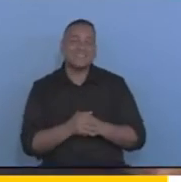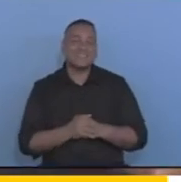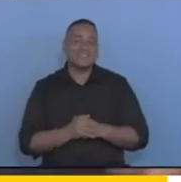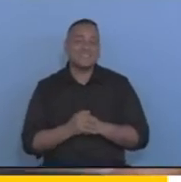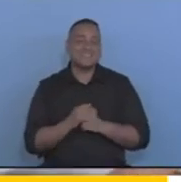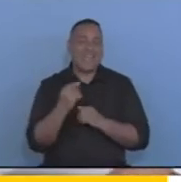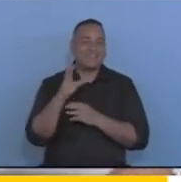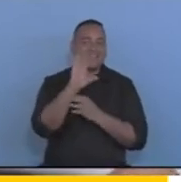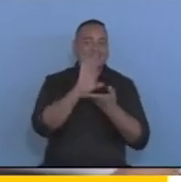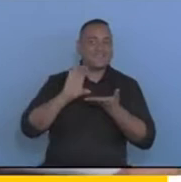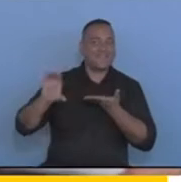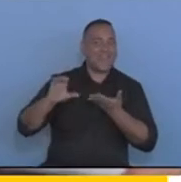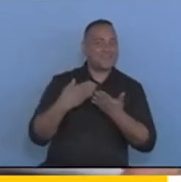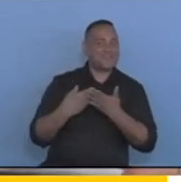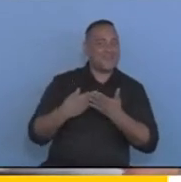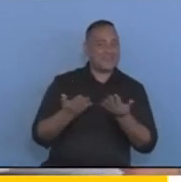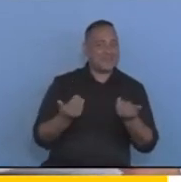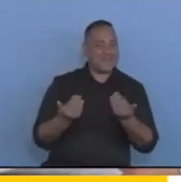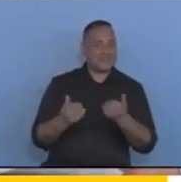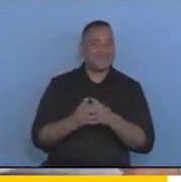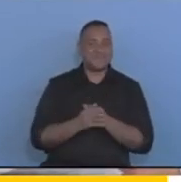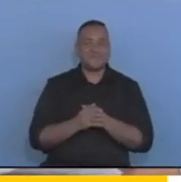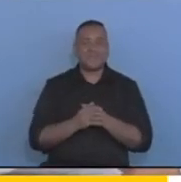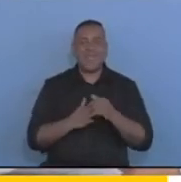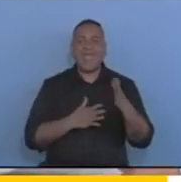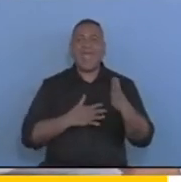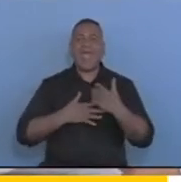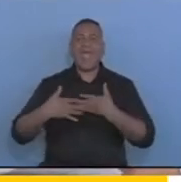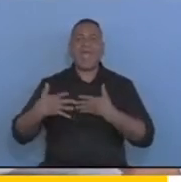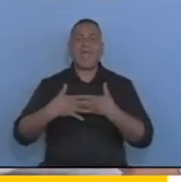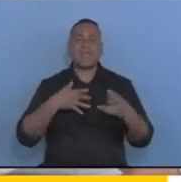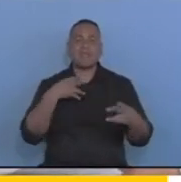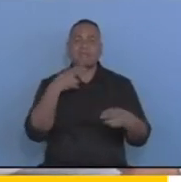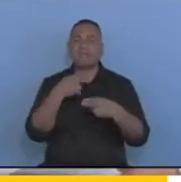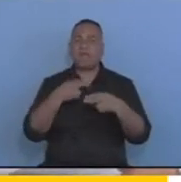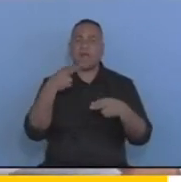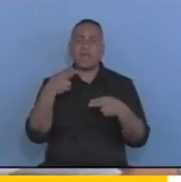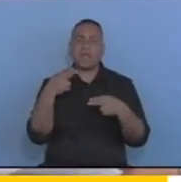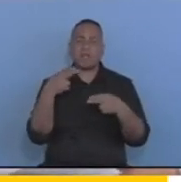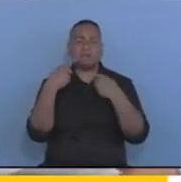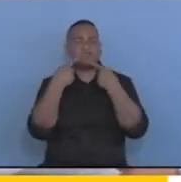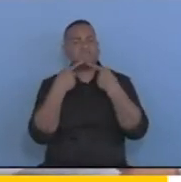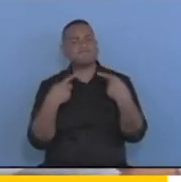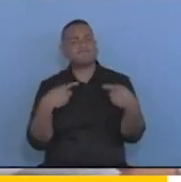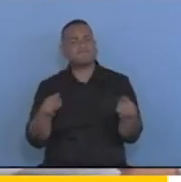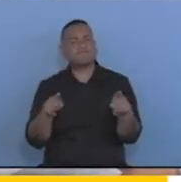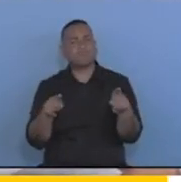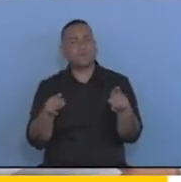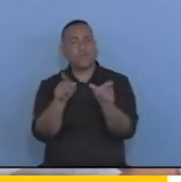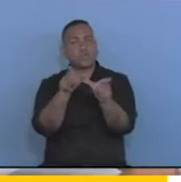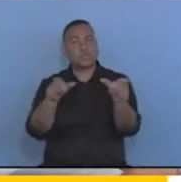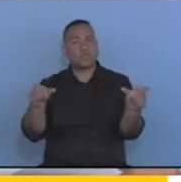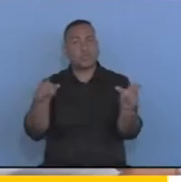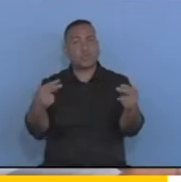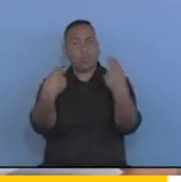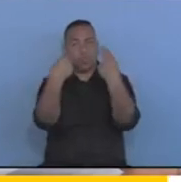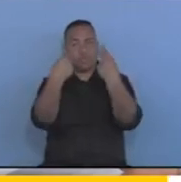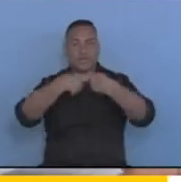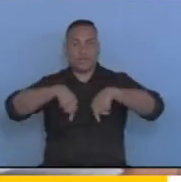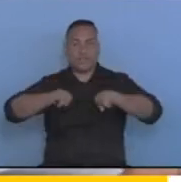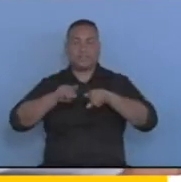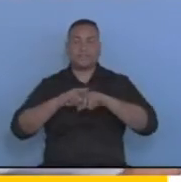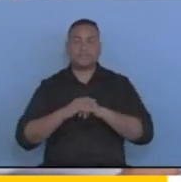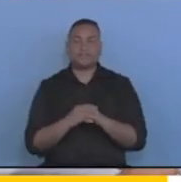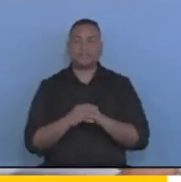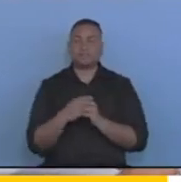it. Jens, any final things that we might have missed? Any student watching us right now going, all right,